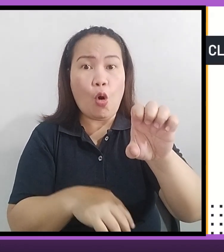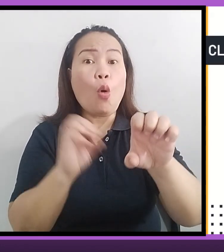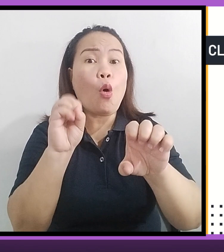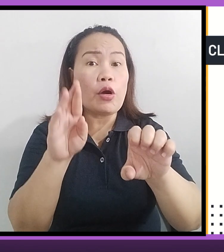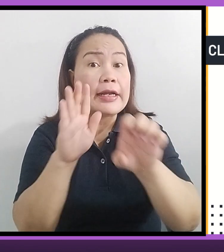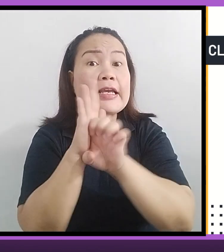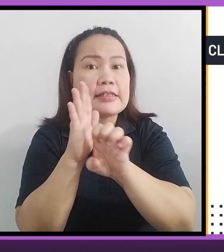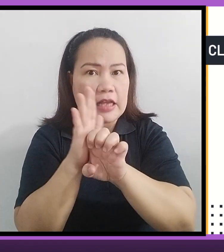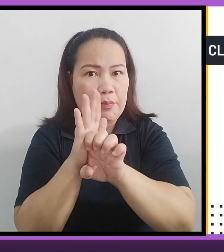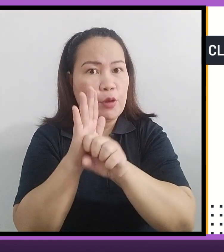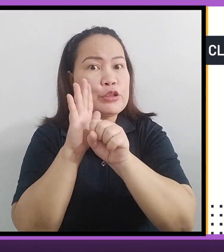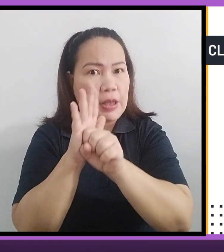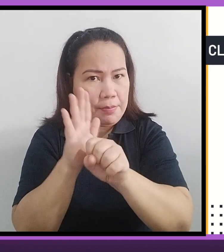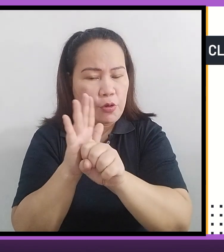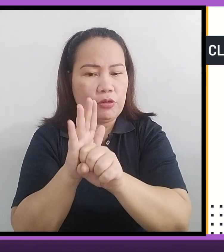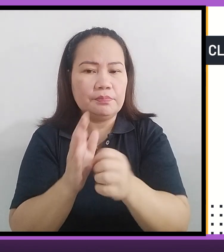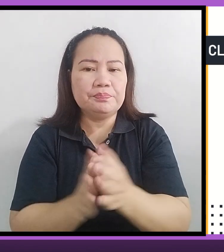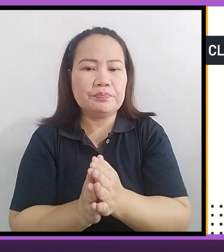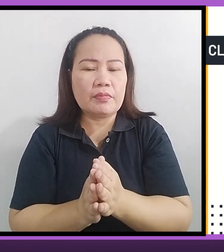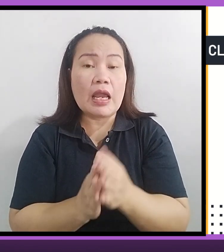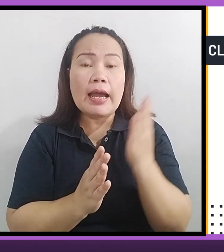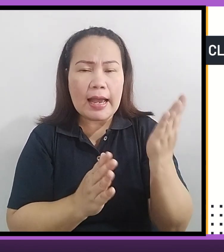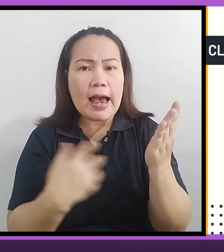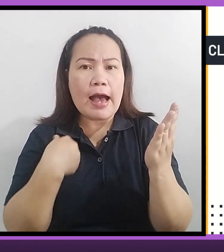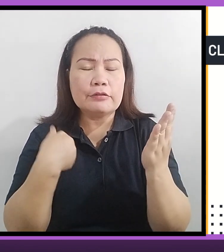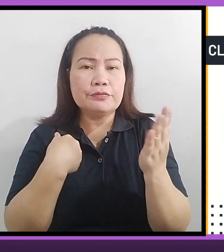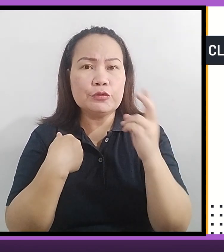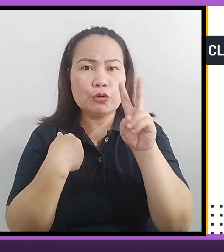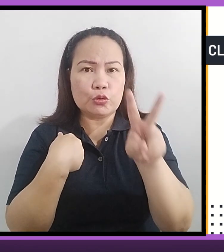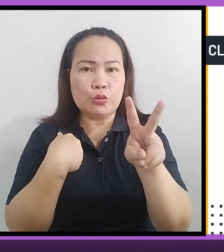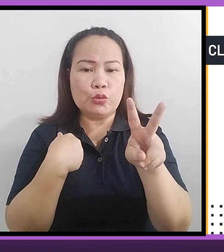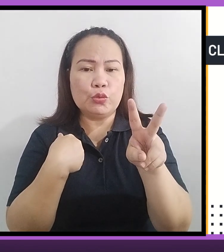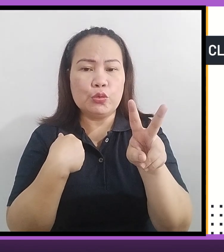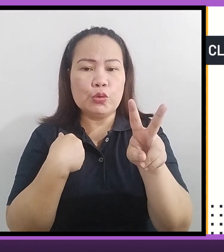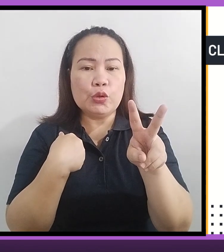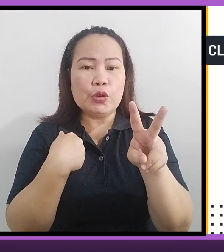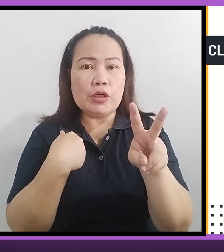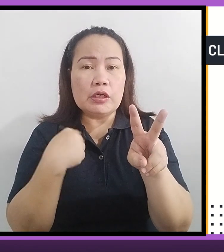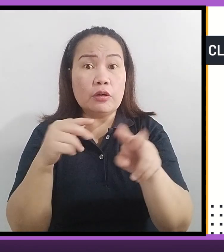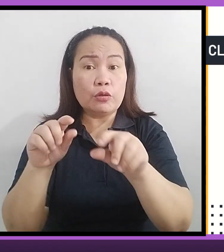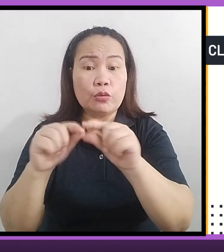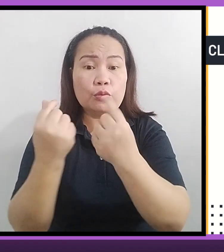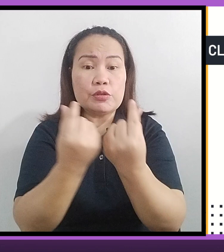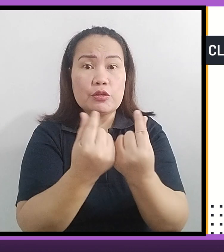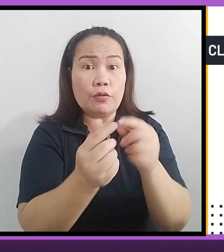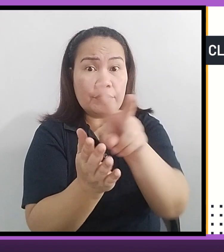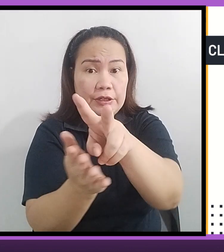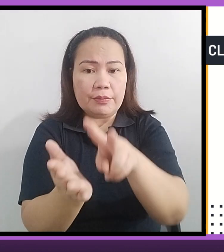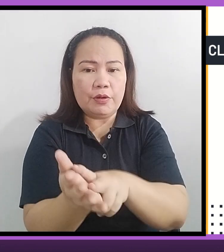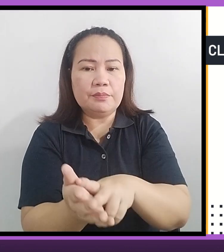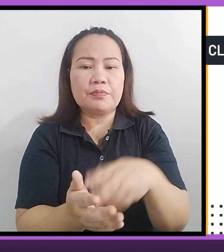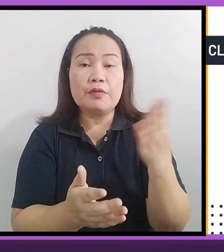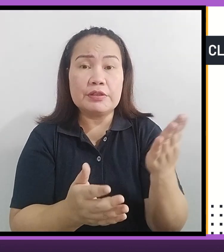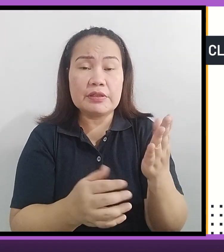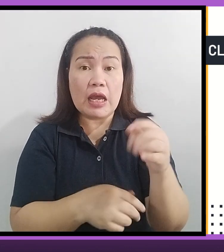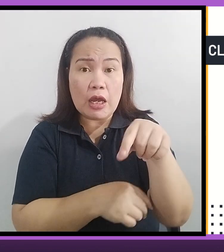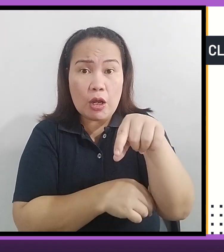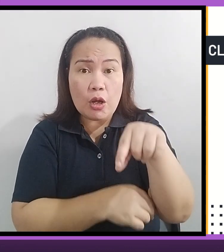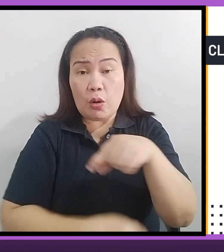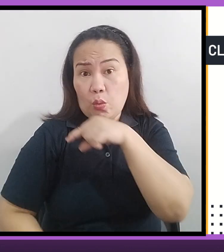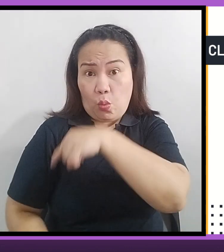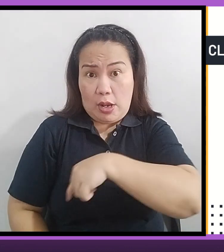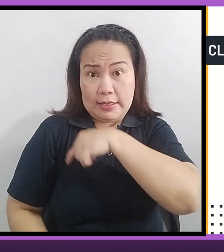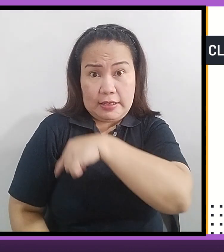So we can classify variables into two. So first, that is qualitative variables. So when you